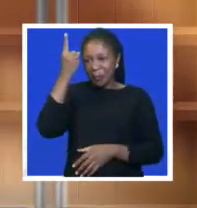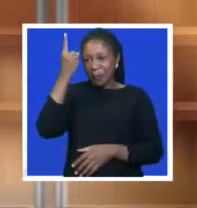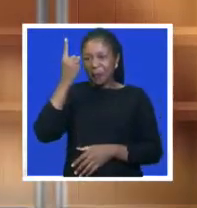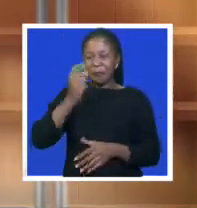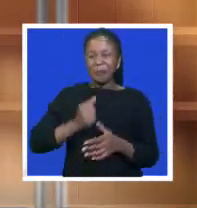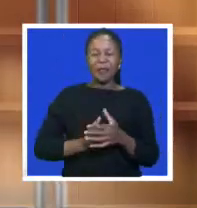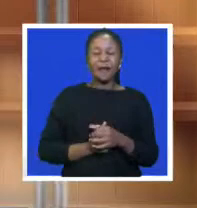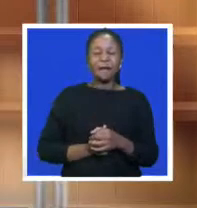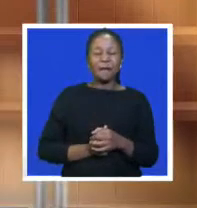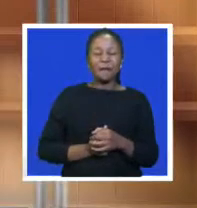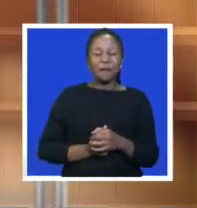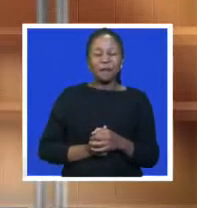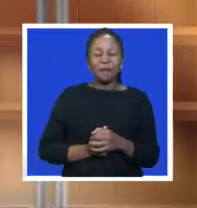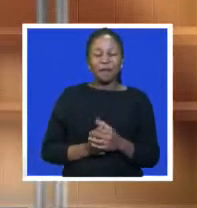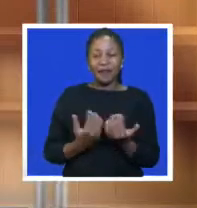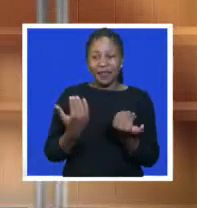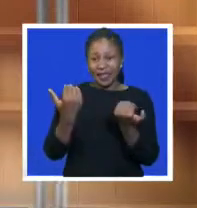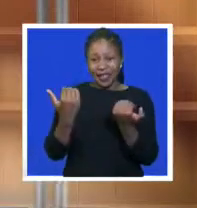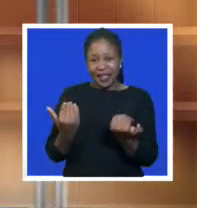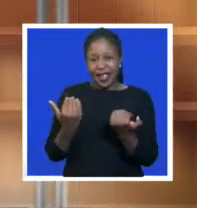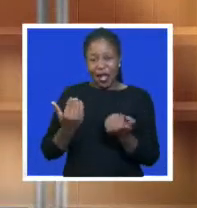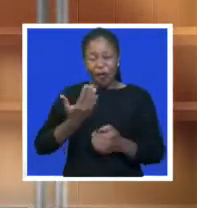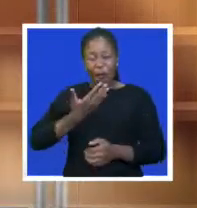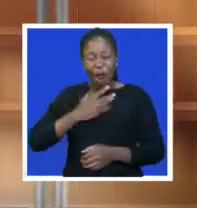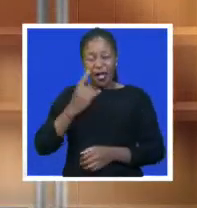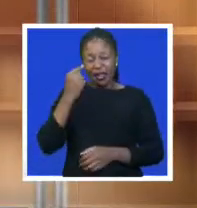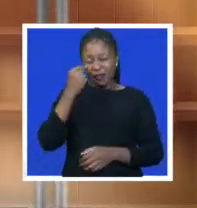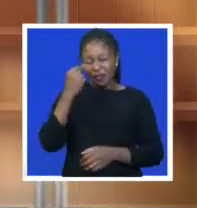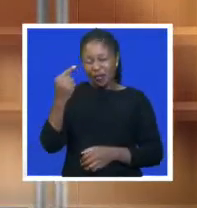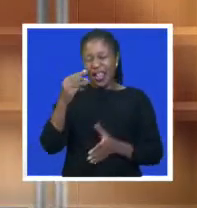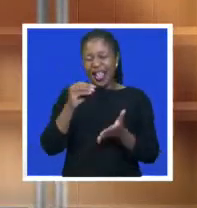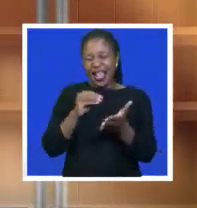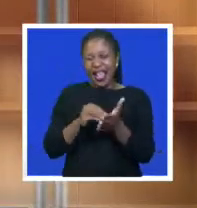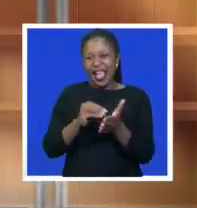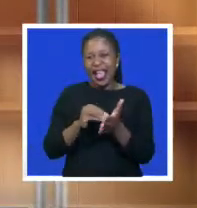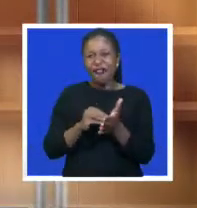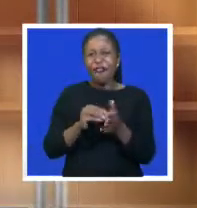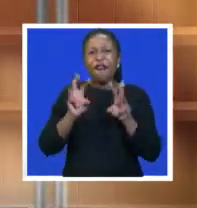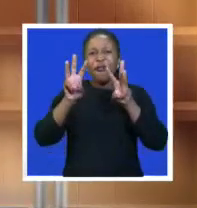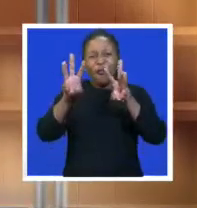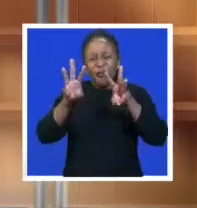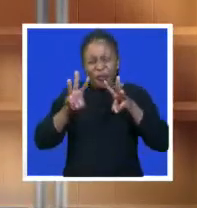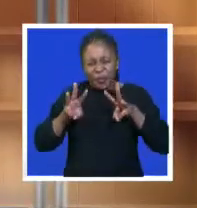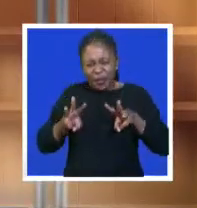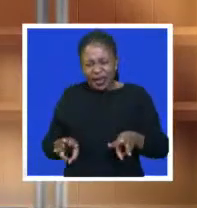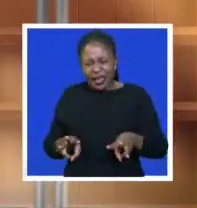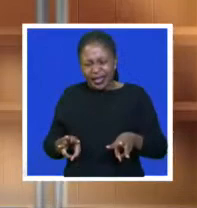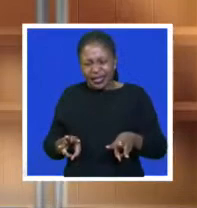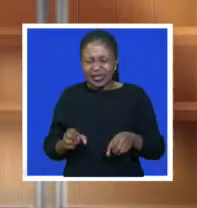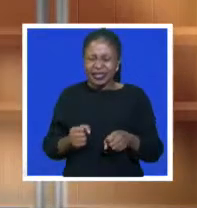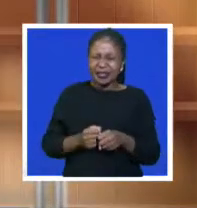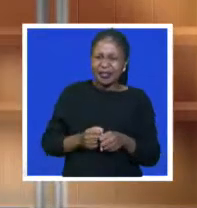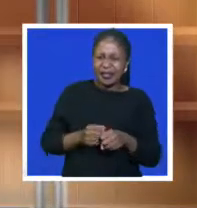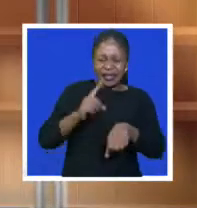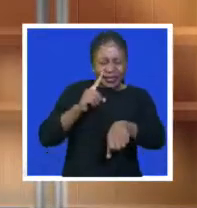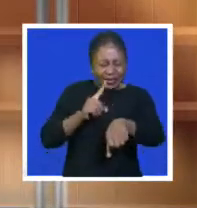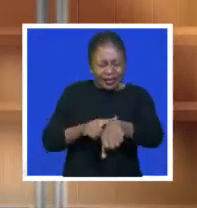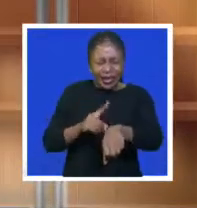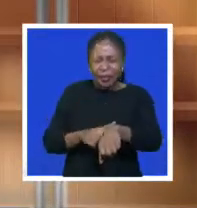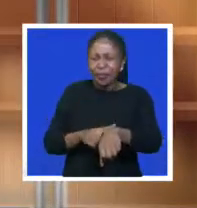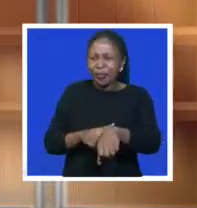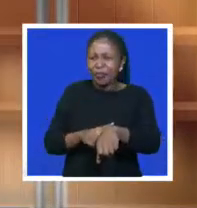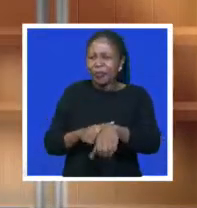expect to find an element of setting in terms of place, in terms of time, where the story takes